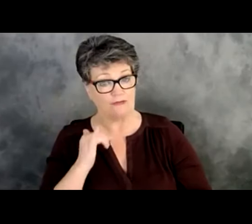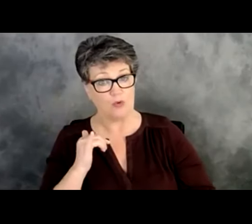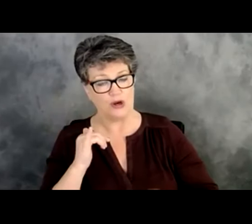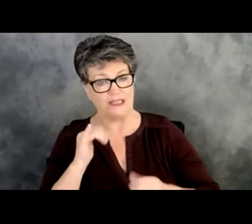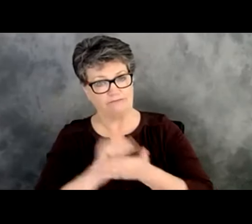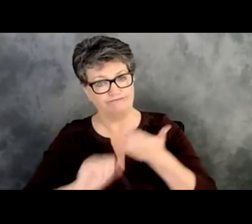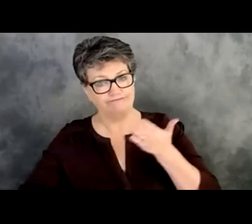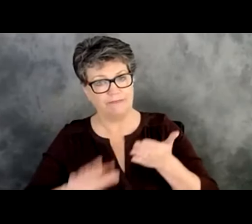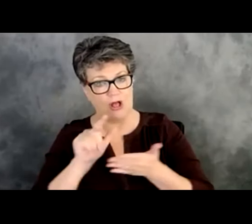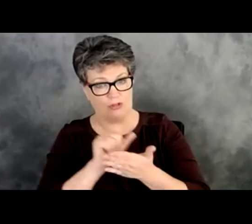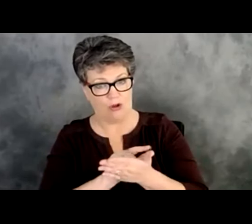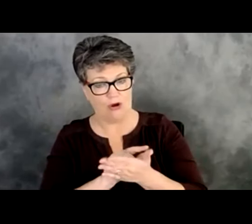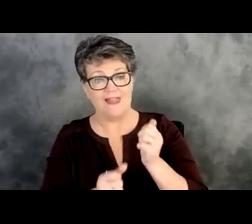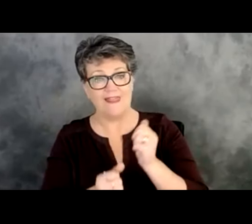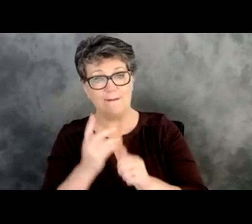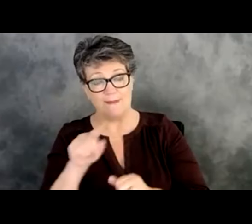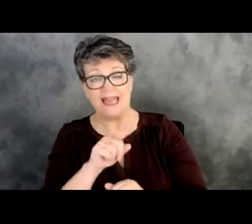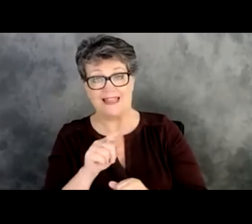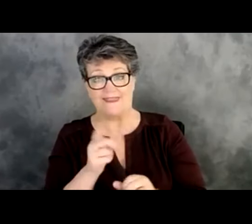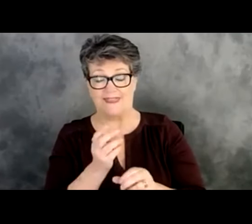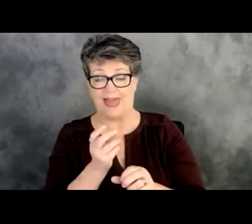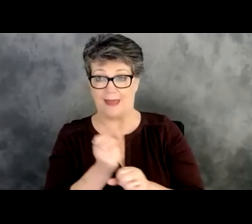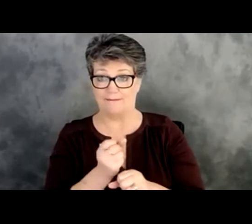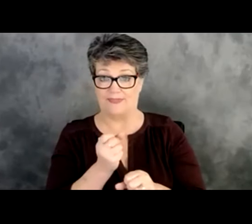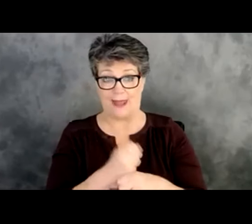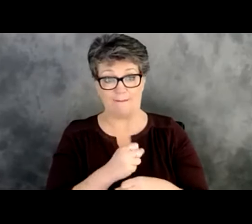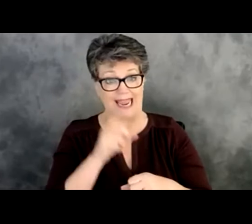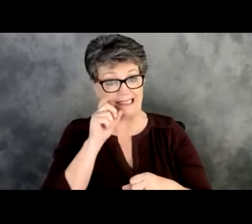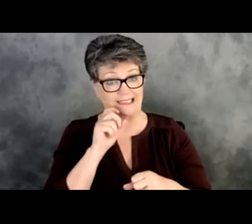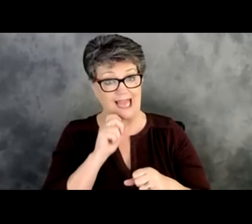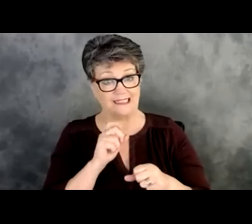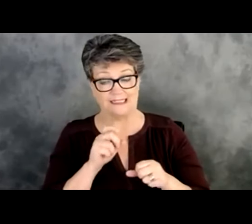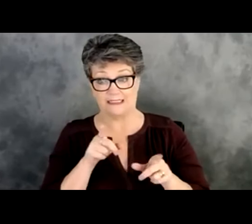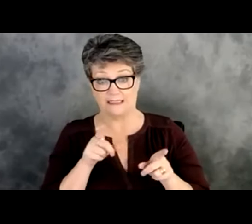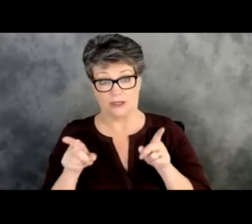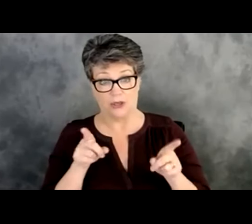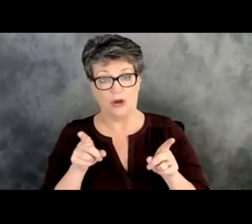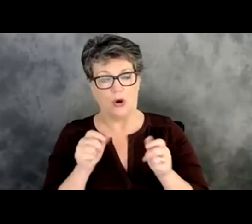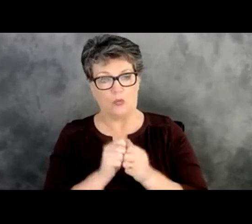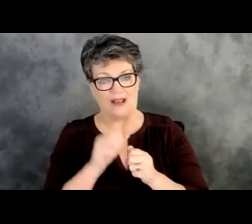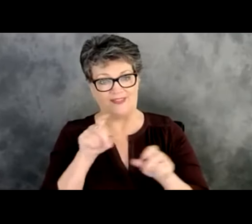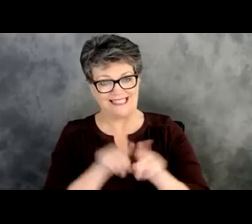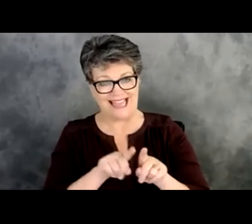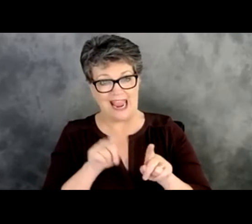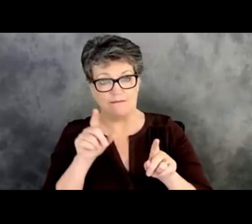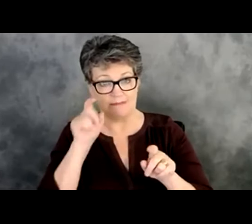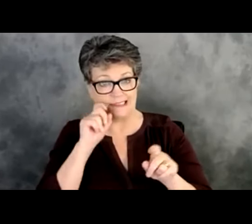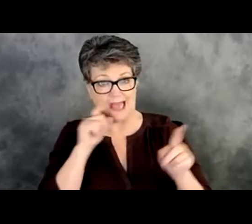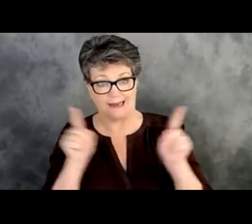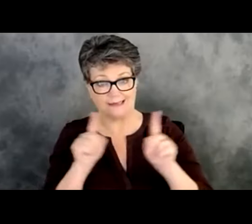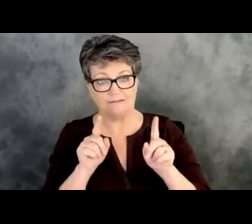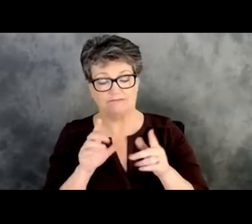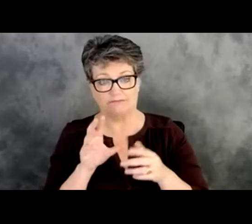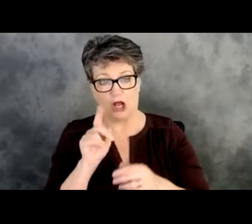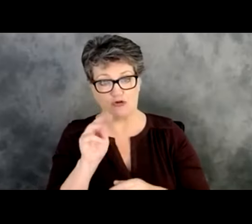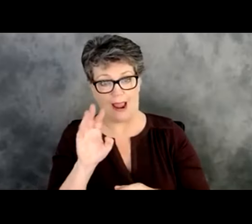the law which made consensual sex between same-sex adults a crime. To give perspective, I was 29 years